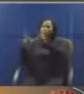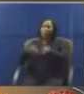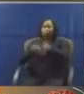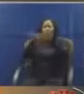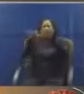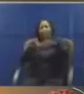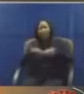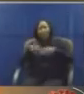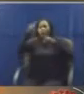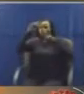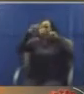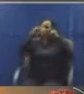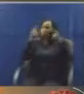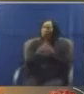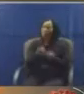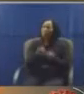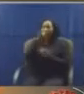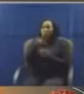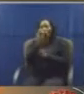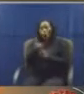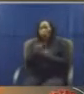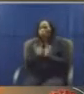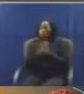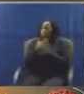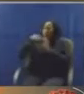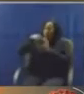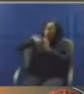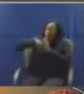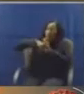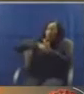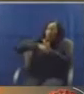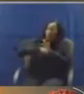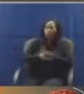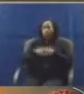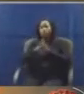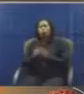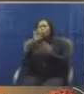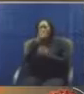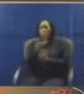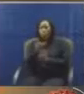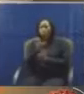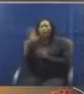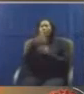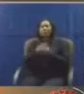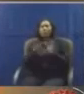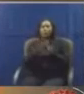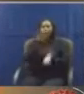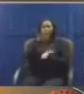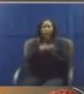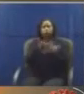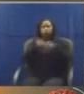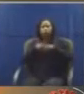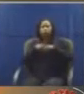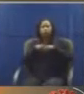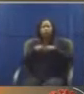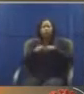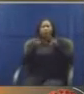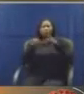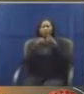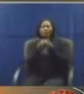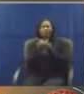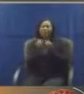portfolio committees. You spend so much time going through it. And once it is adopted, it must not be something that's folded and